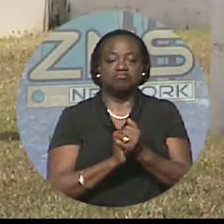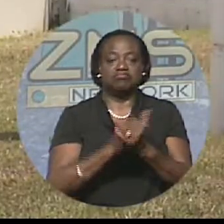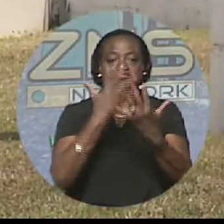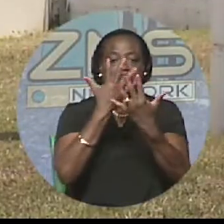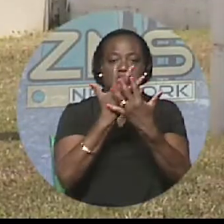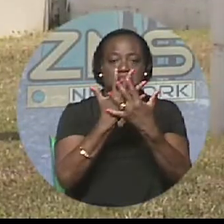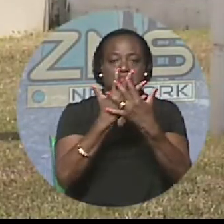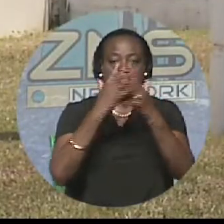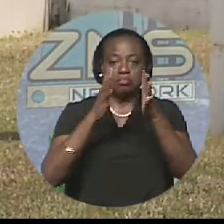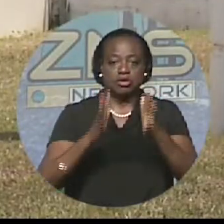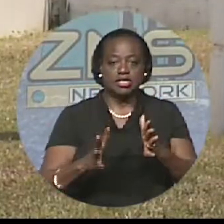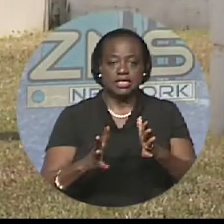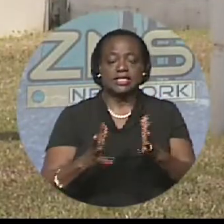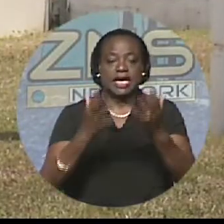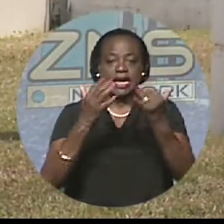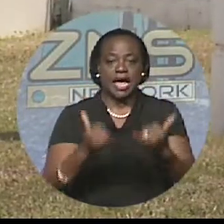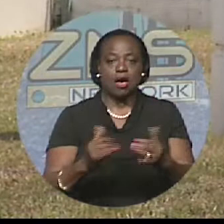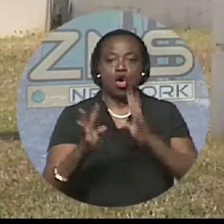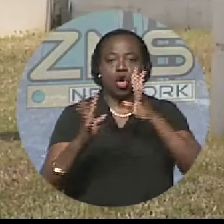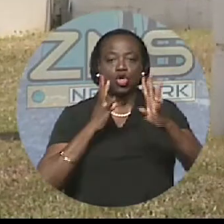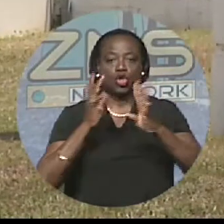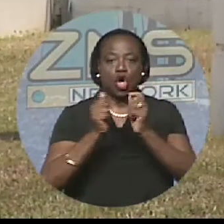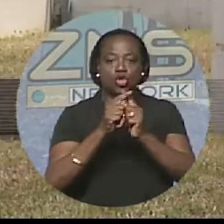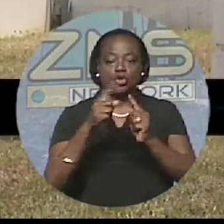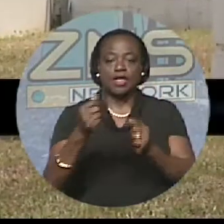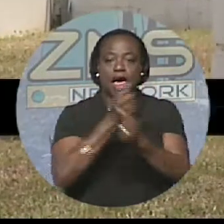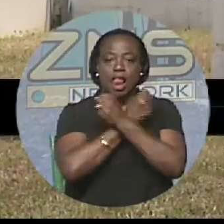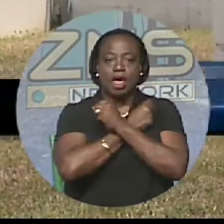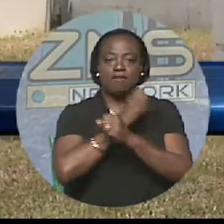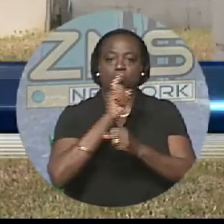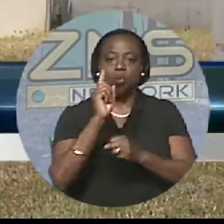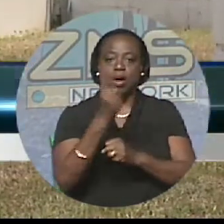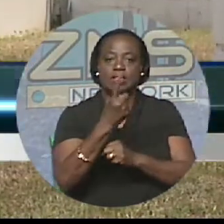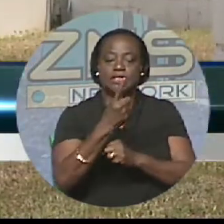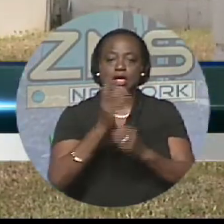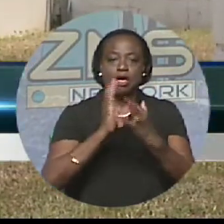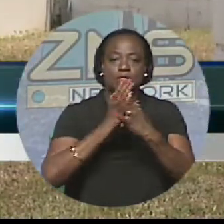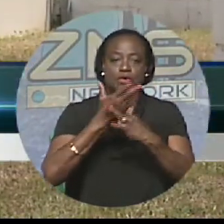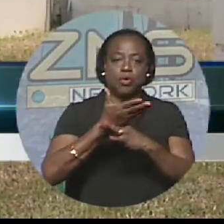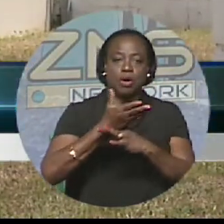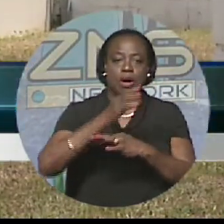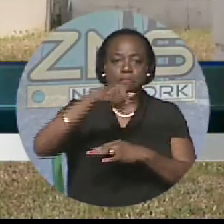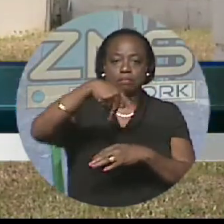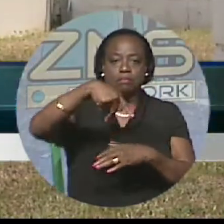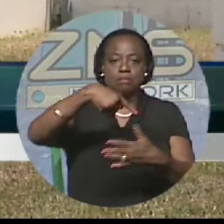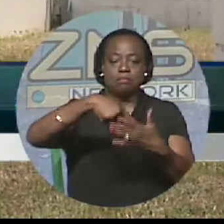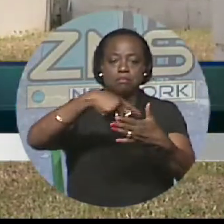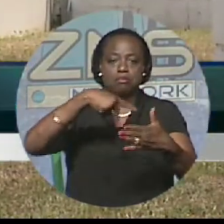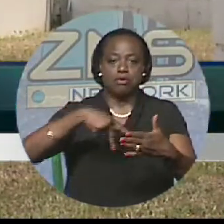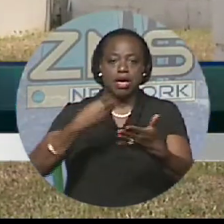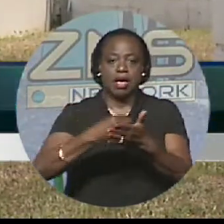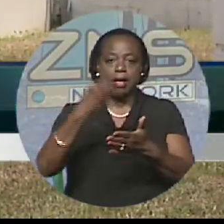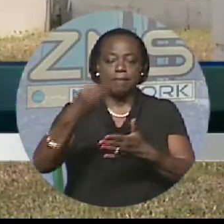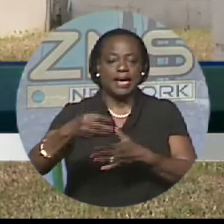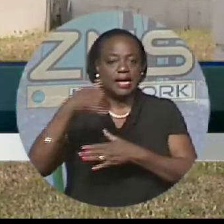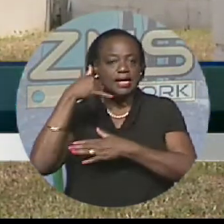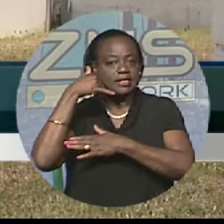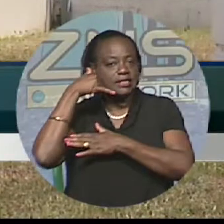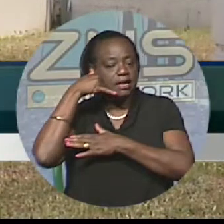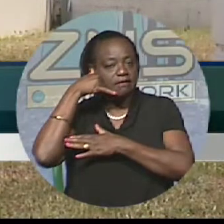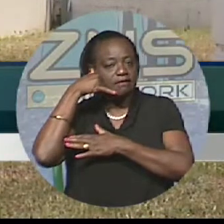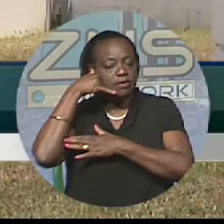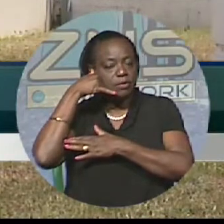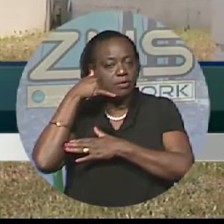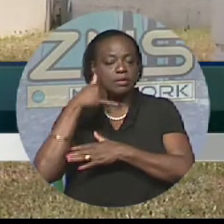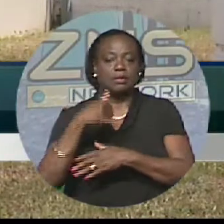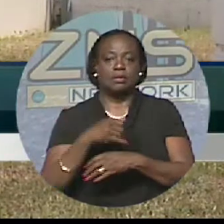Department of Corrections can now speak to their loved ones through a prepaid phone system that was recently outfitted within the housing units. Commissioner of